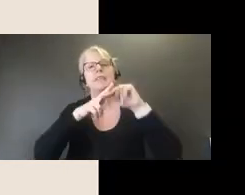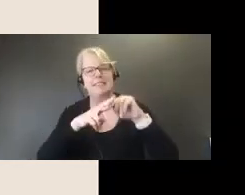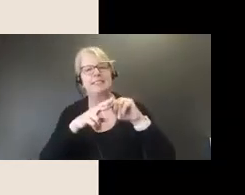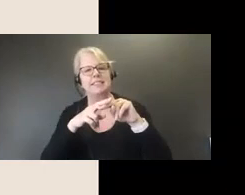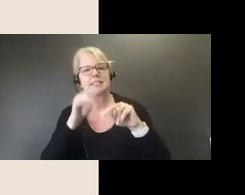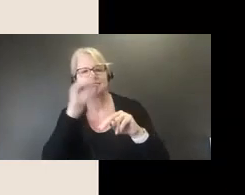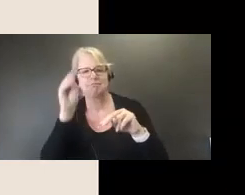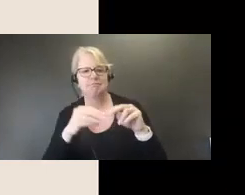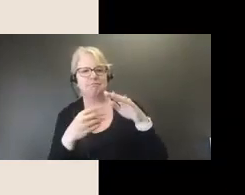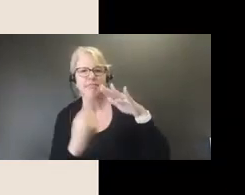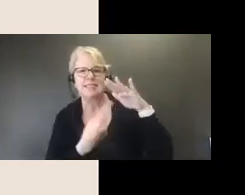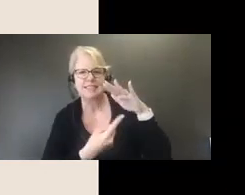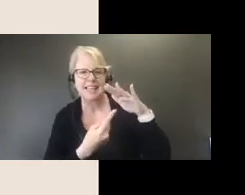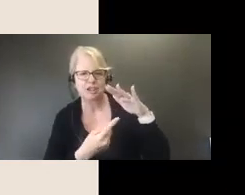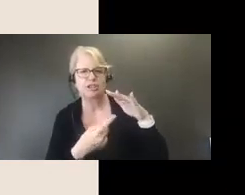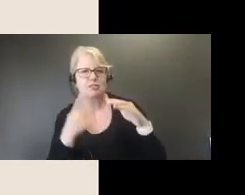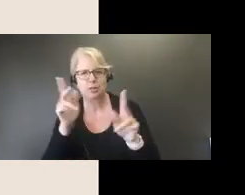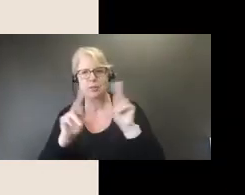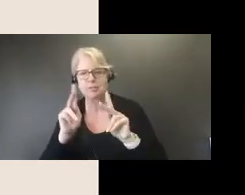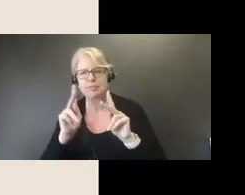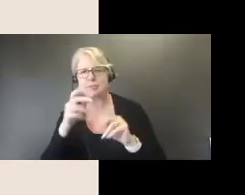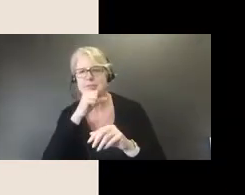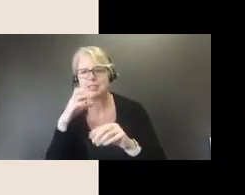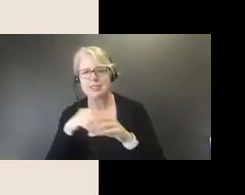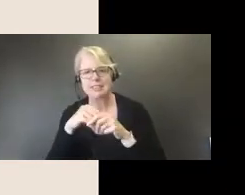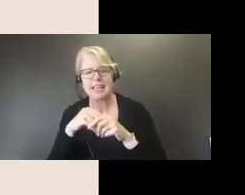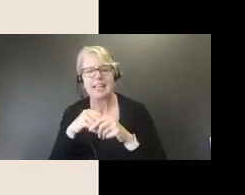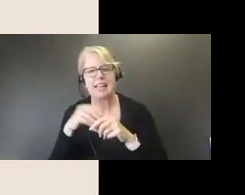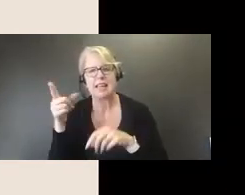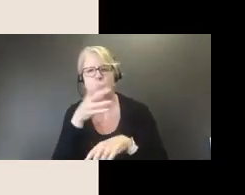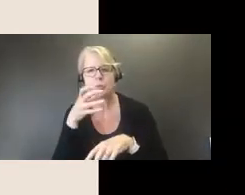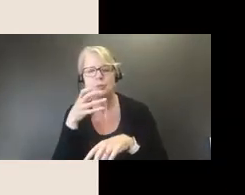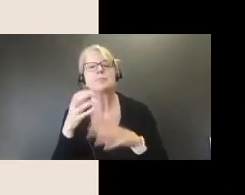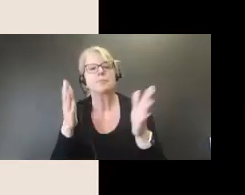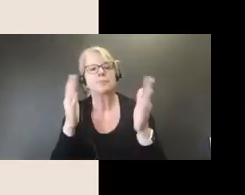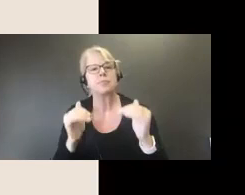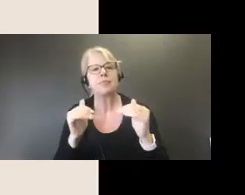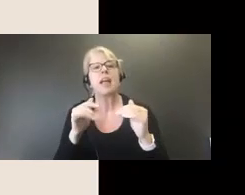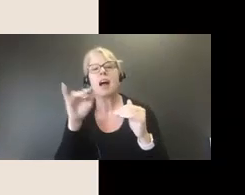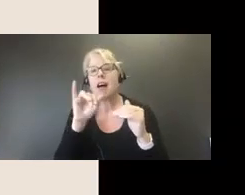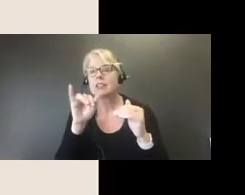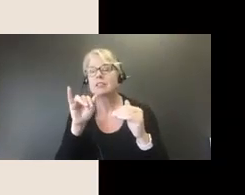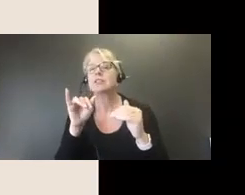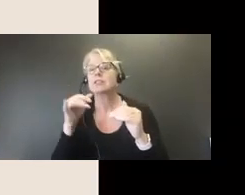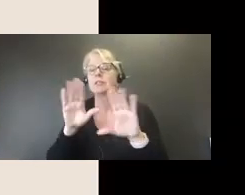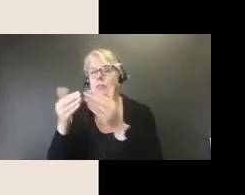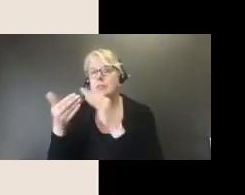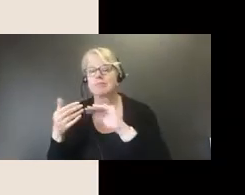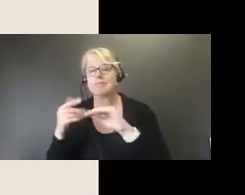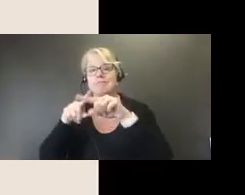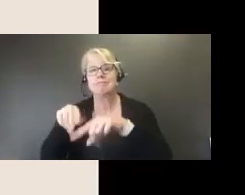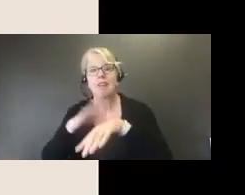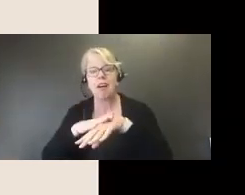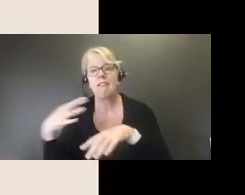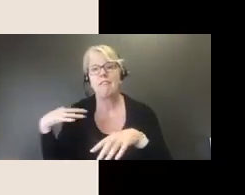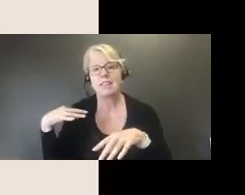rural older adults. You notice that they talk about reliance on volunteerism here, and they're kind of stating it as a negative,